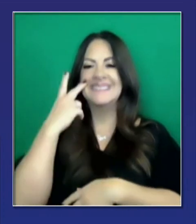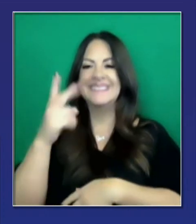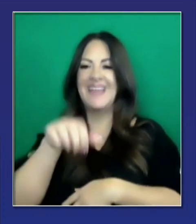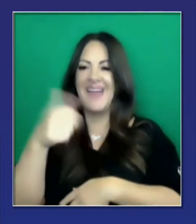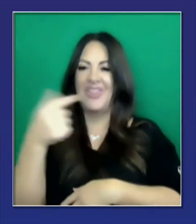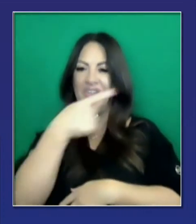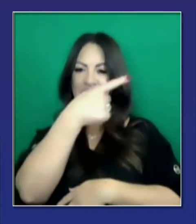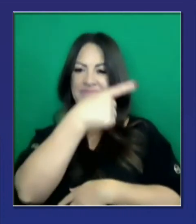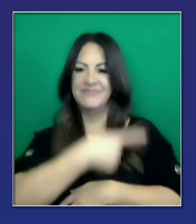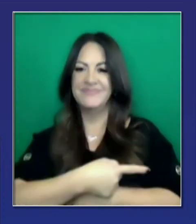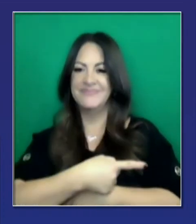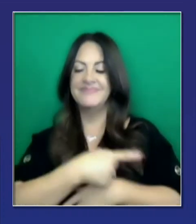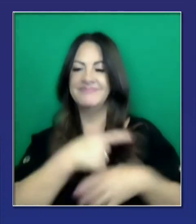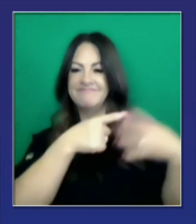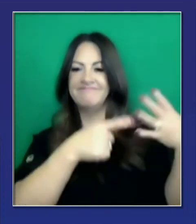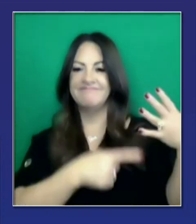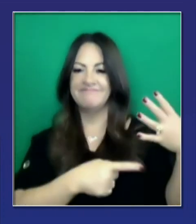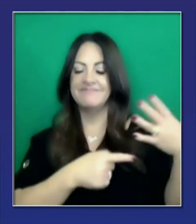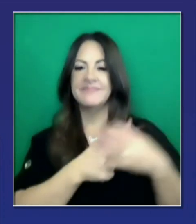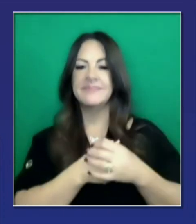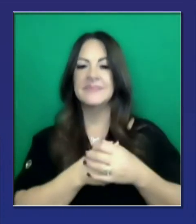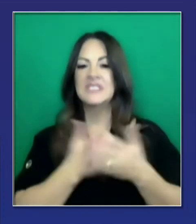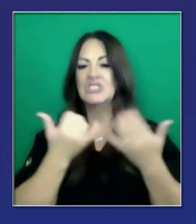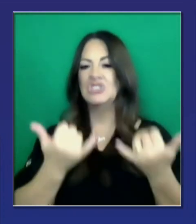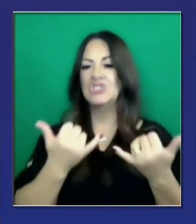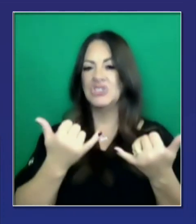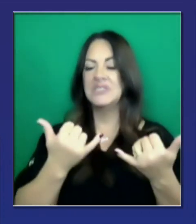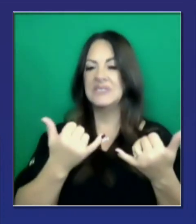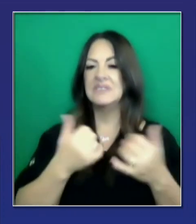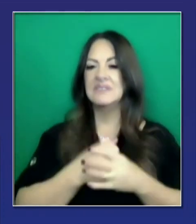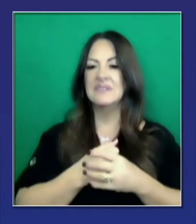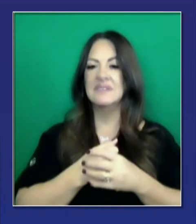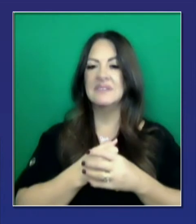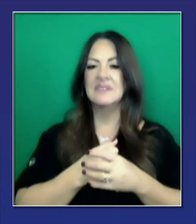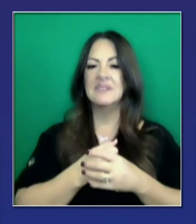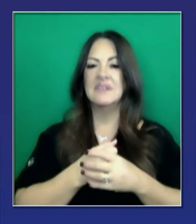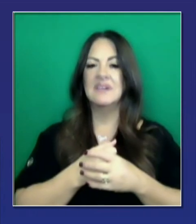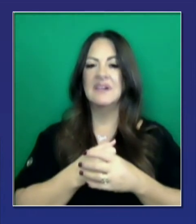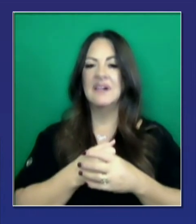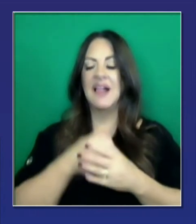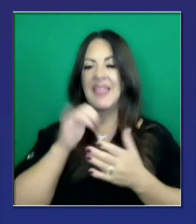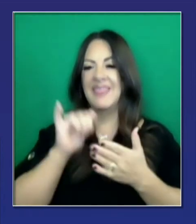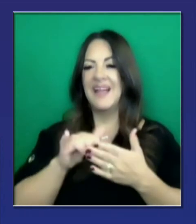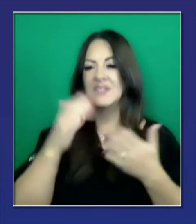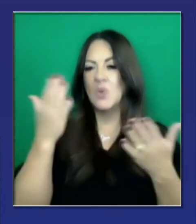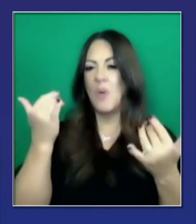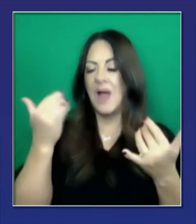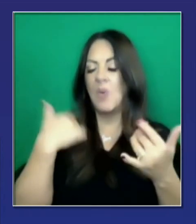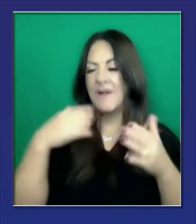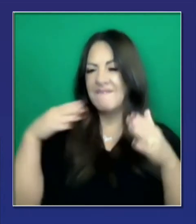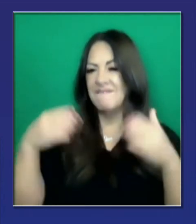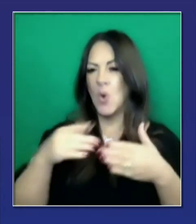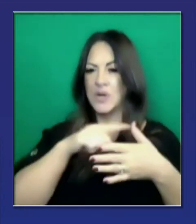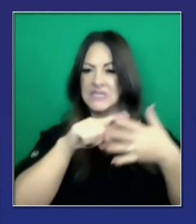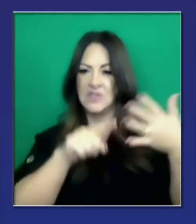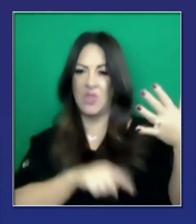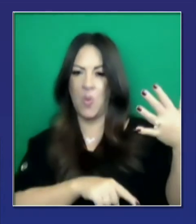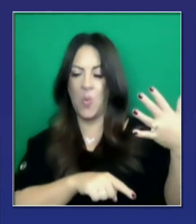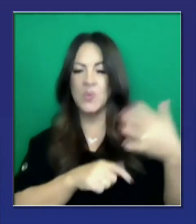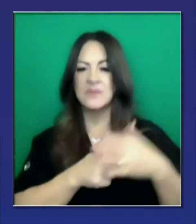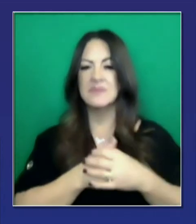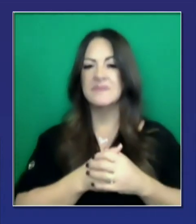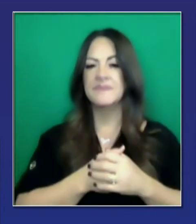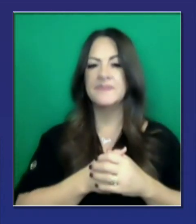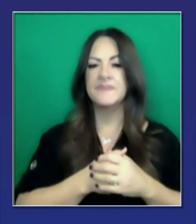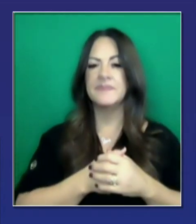high-risk facilities, the number of current active cases, and this is where we are particularly focused. As it relates to the